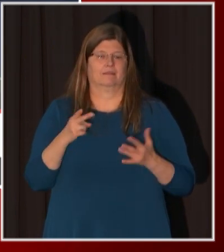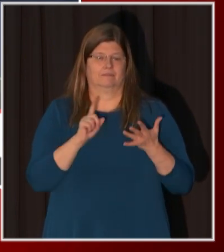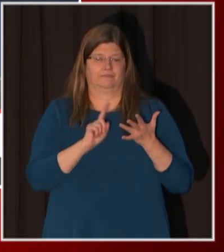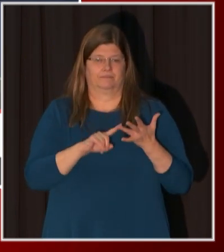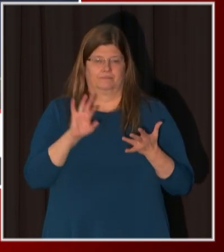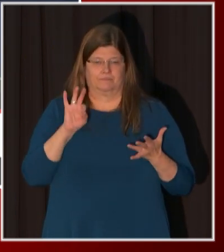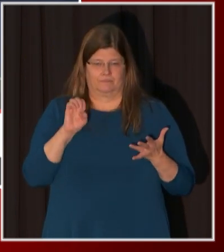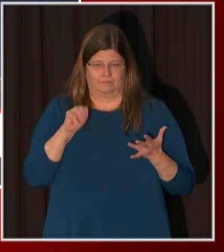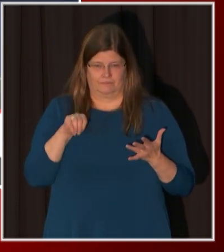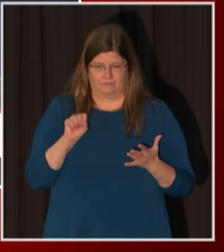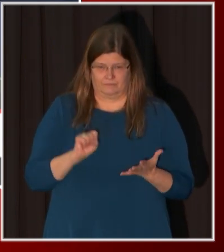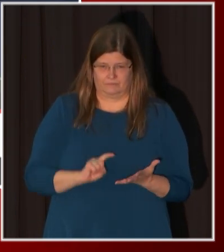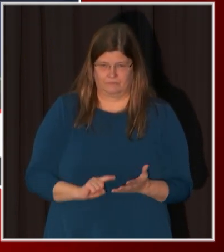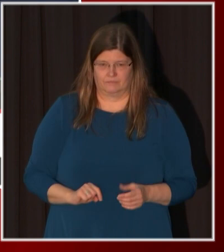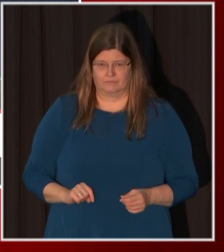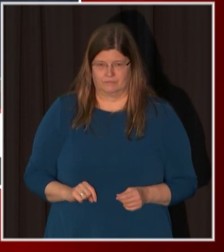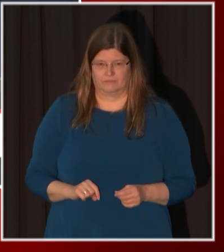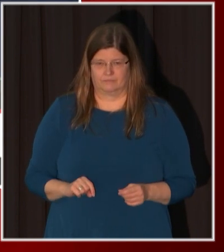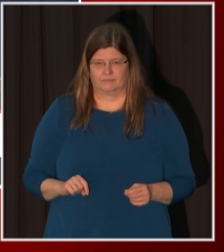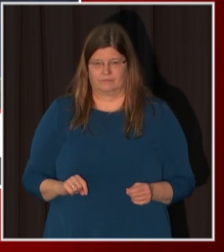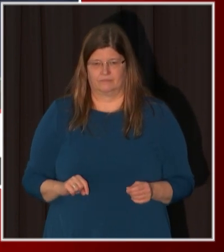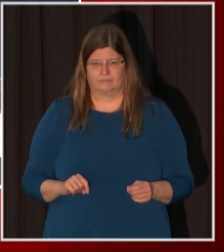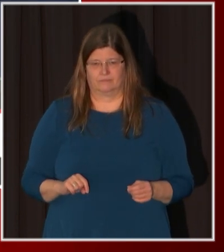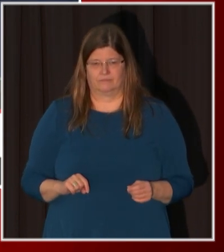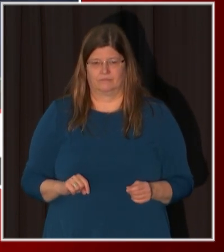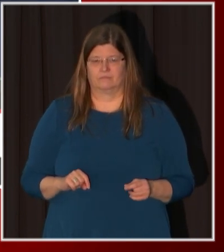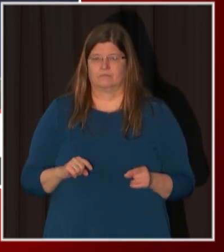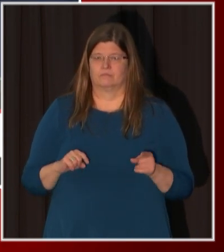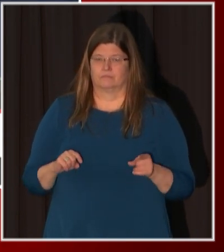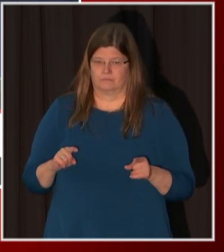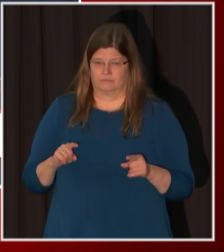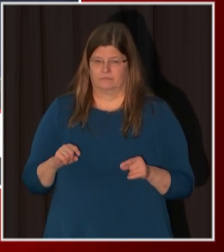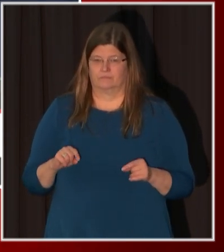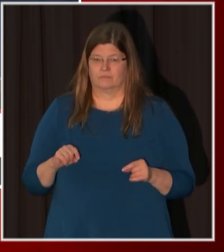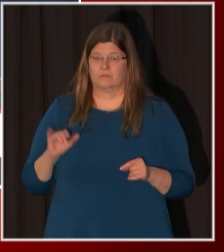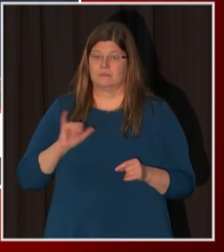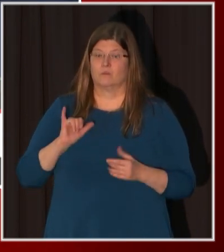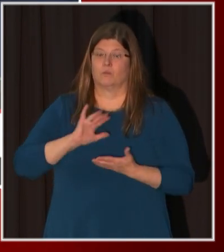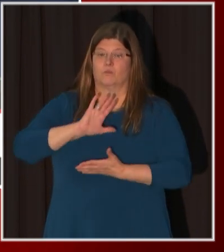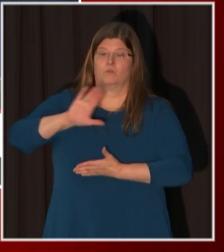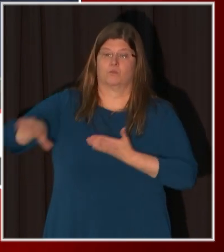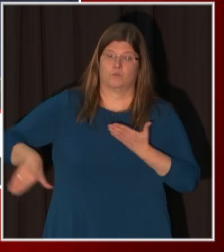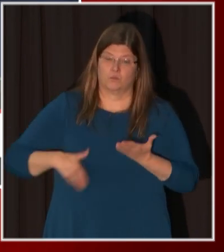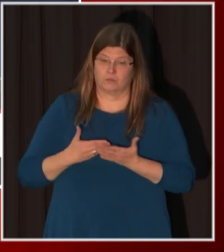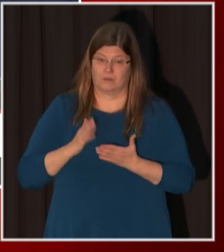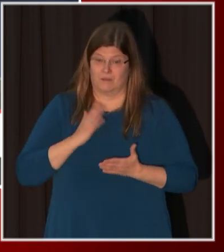safety together, so MPD as well. Oh, and all of our first responders.